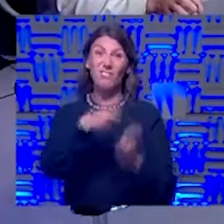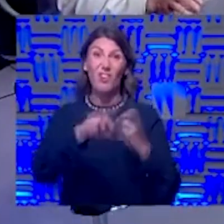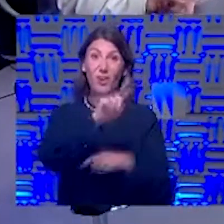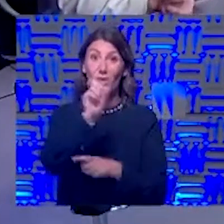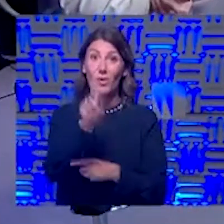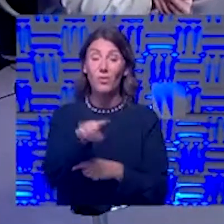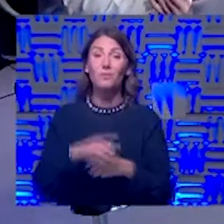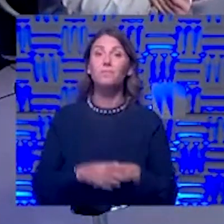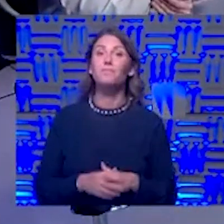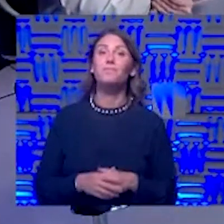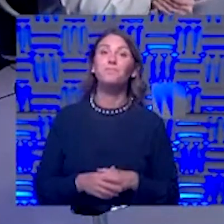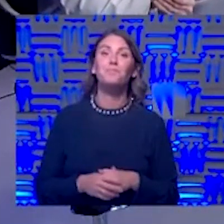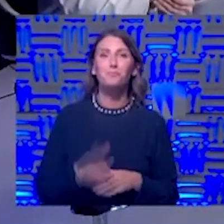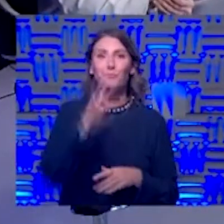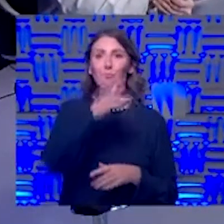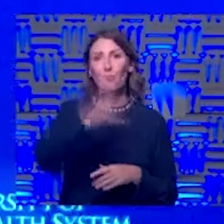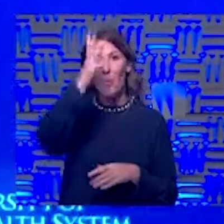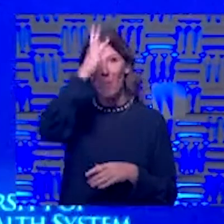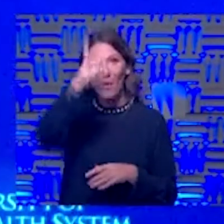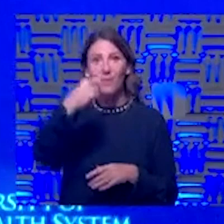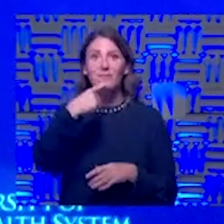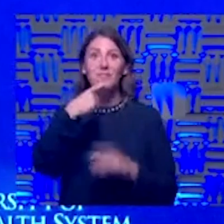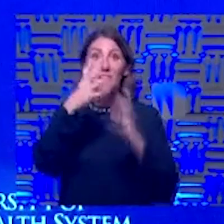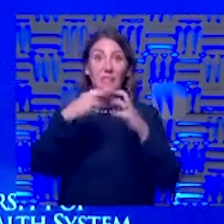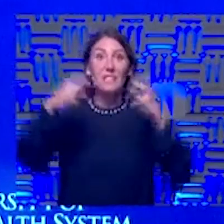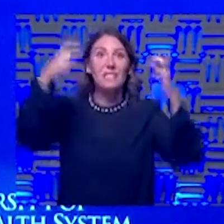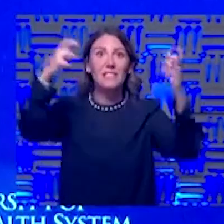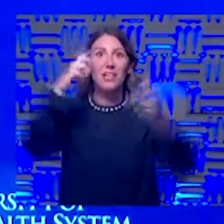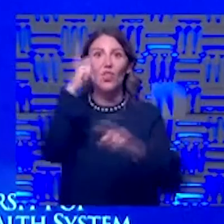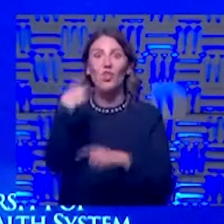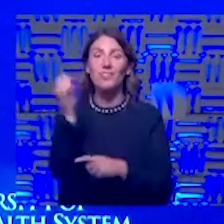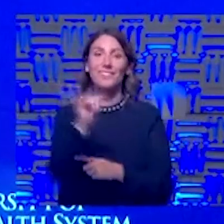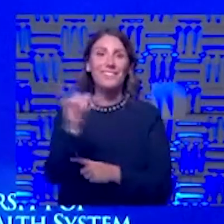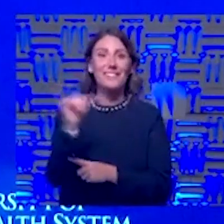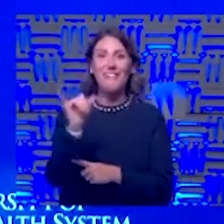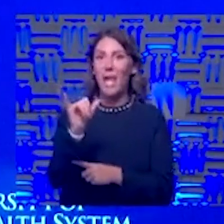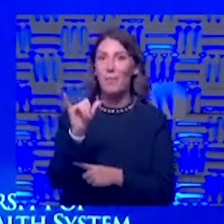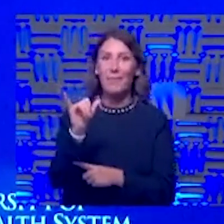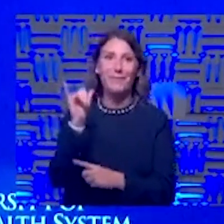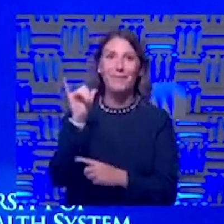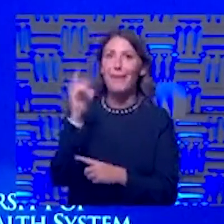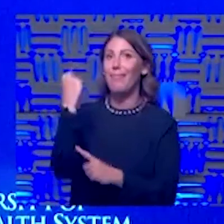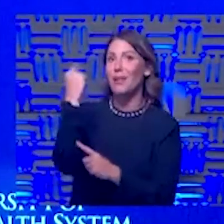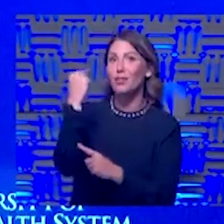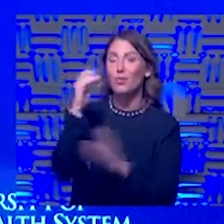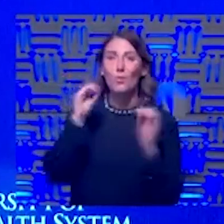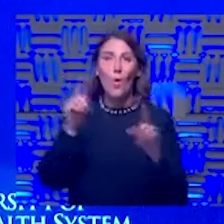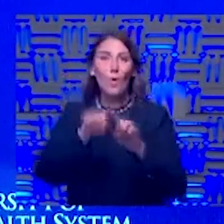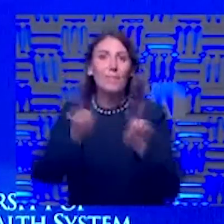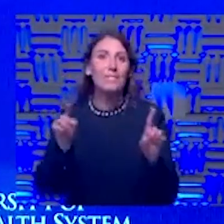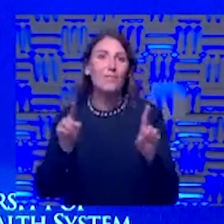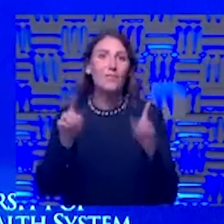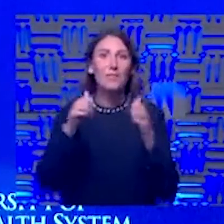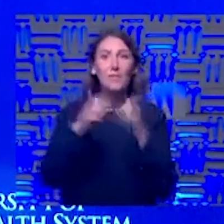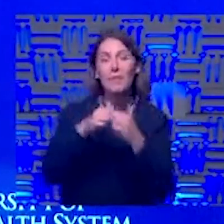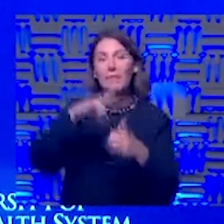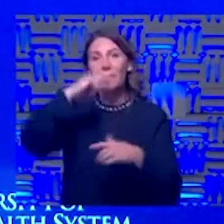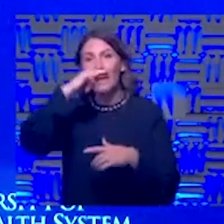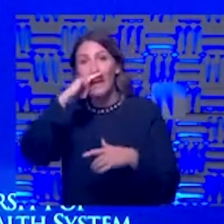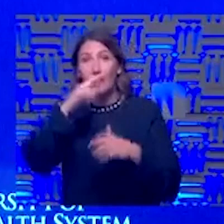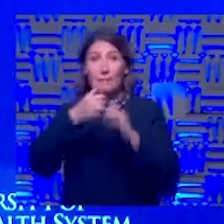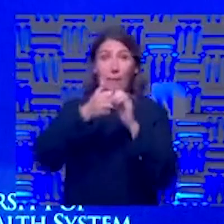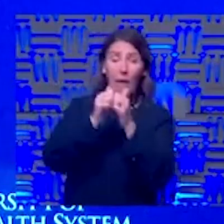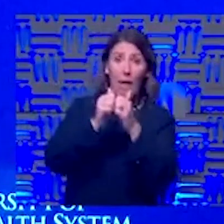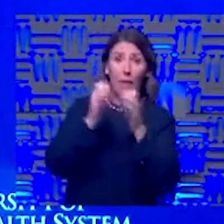had parents say that the stands among the parents looks exactly the same as it did this time last year, like no difference. So maybe the kids and the athletes are doing something